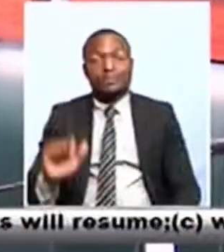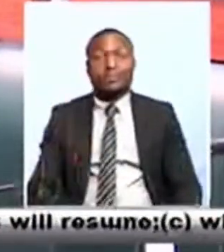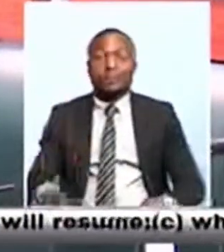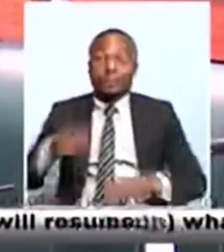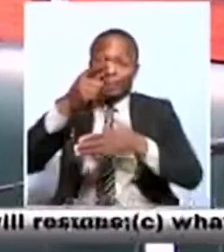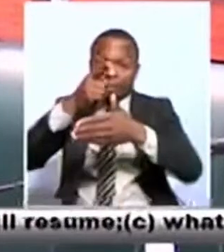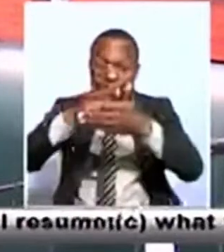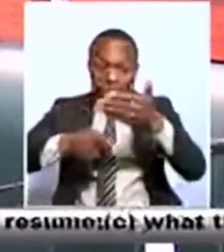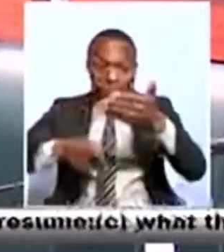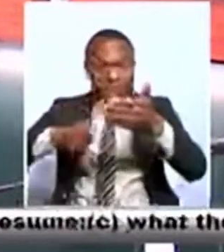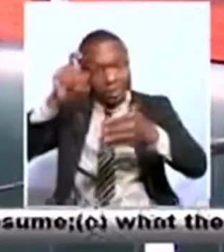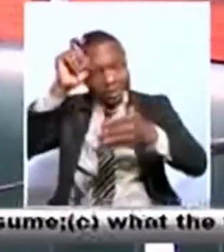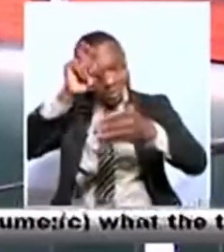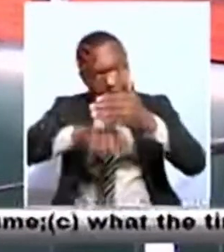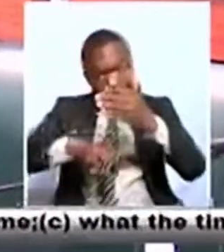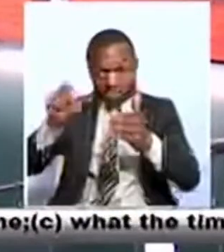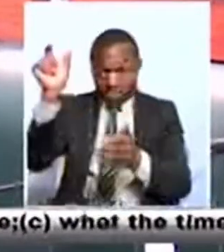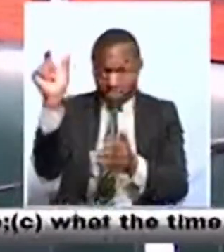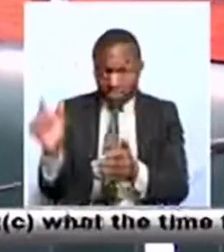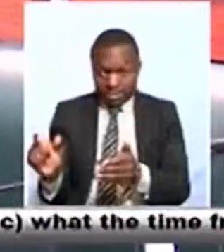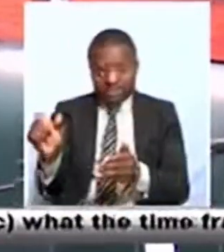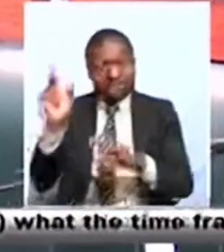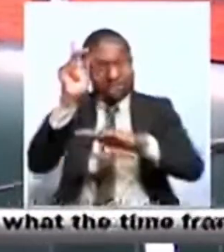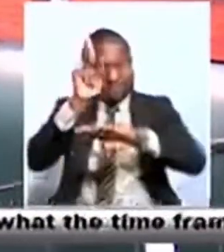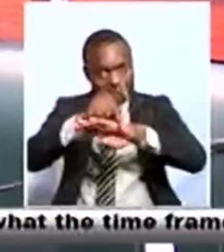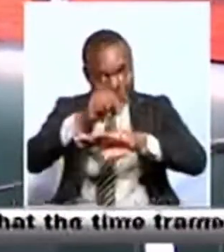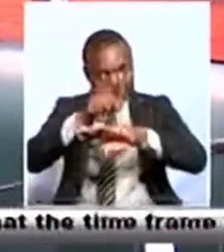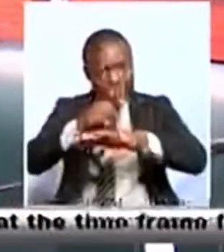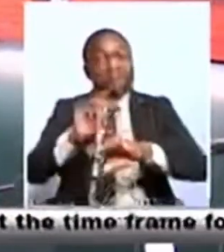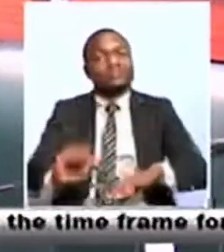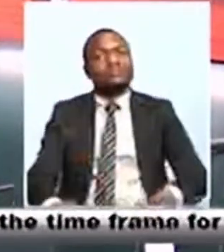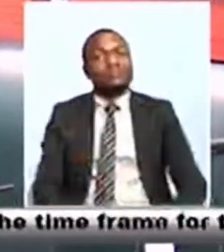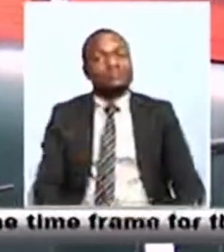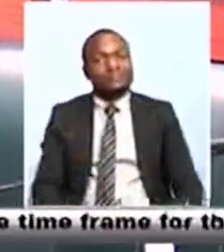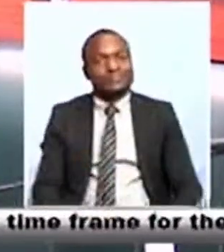the cost of each project is.